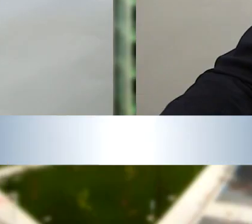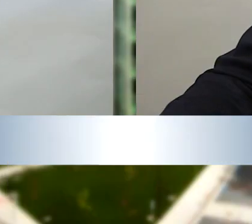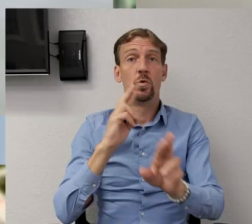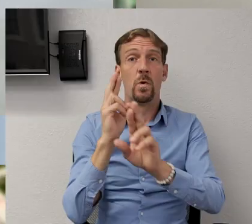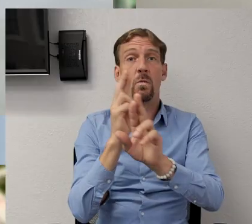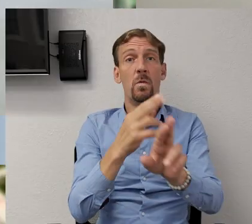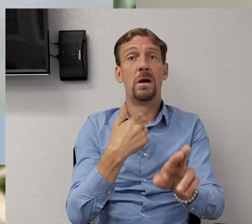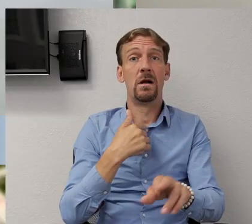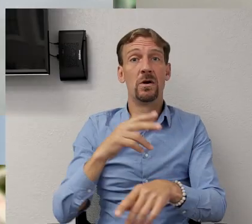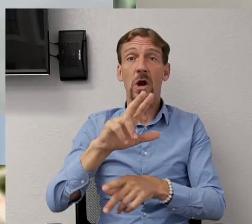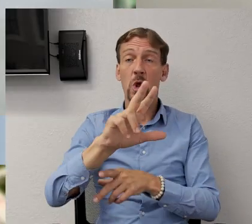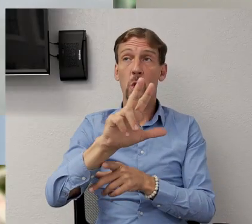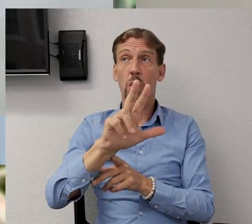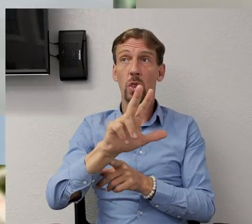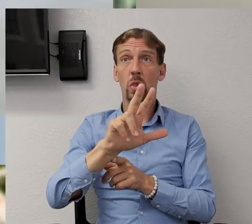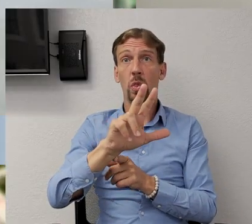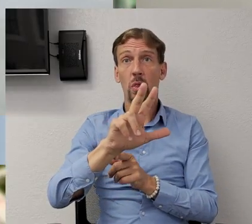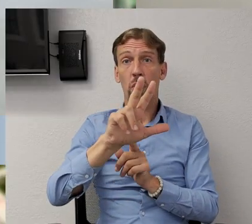had